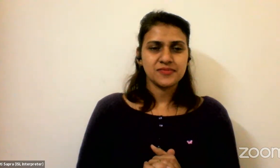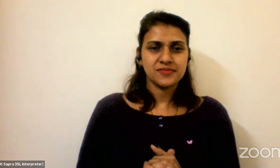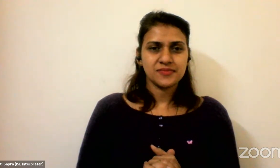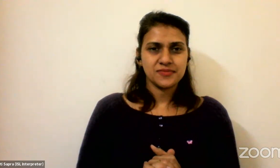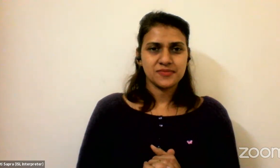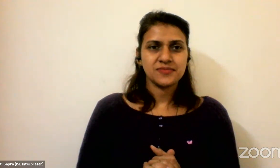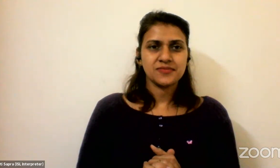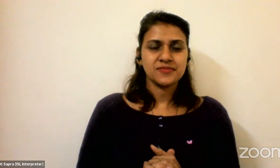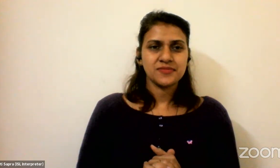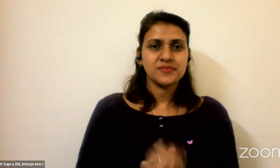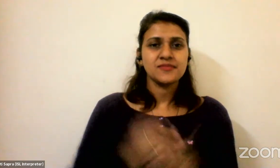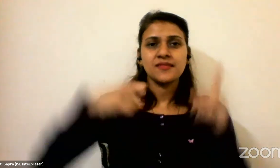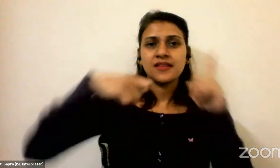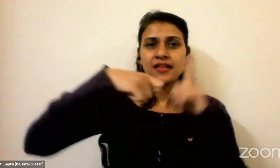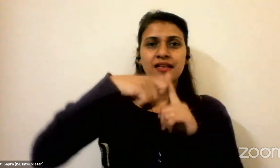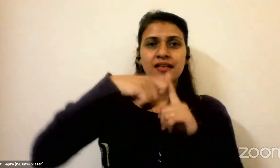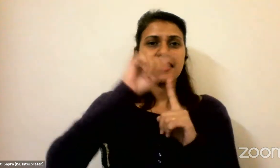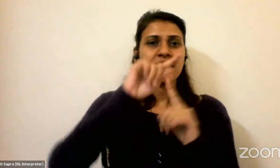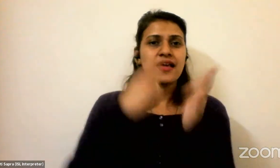Kiran Nayak,